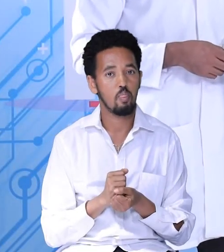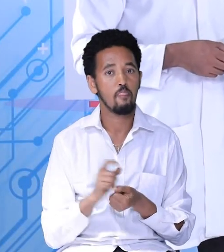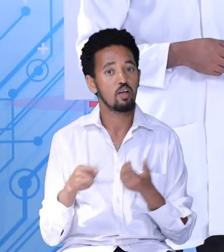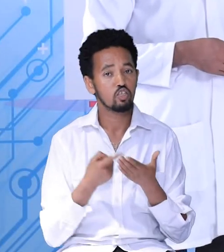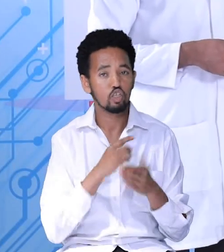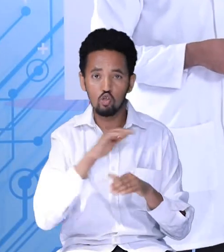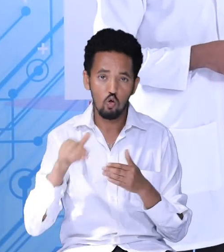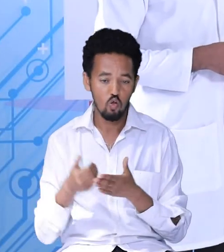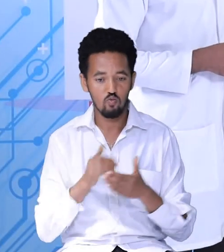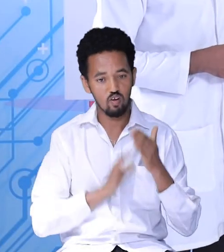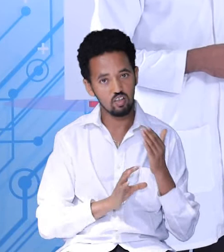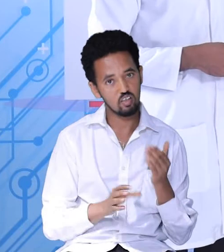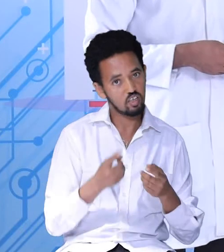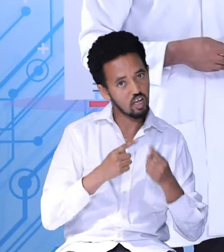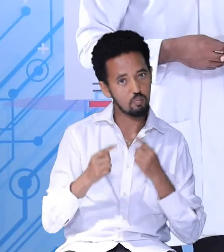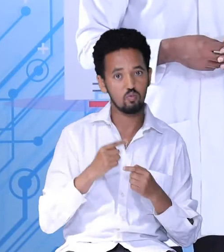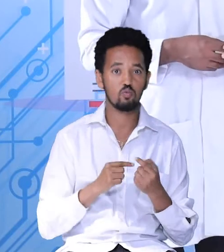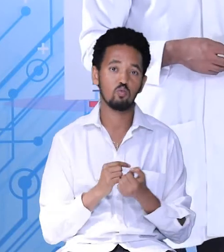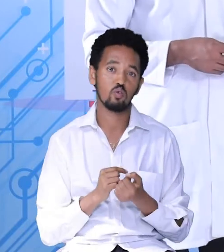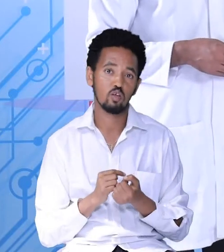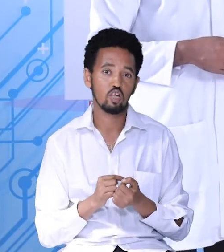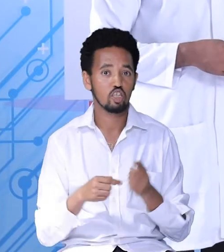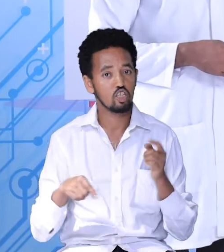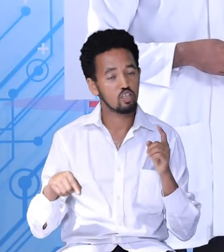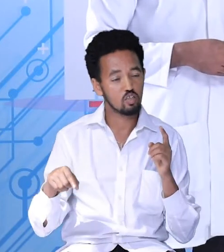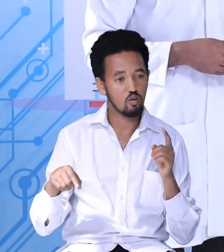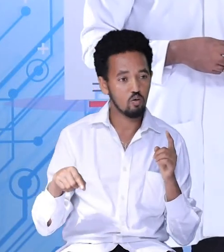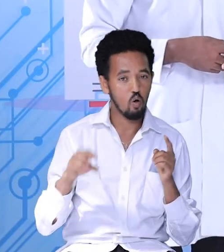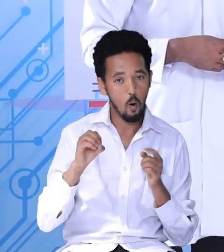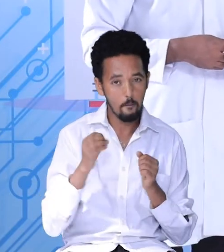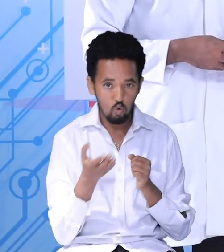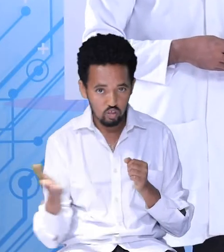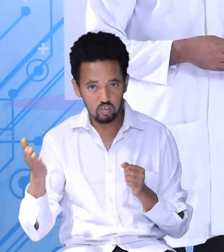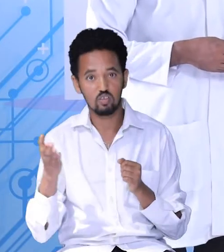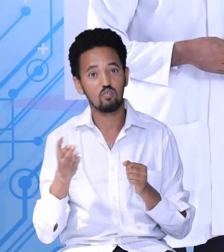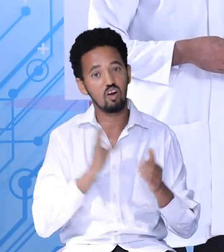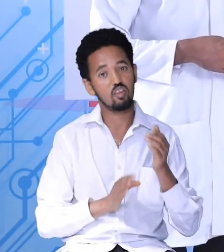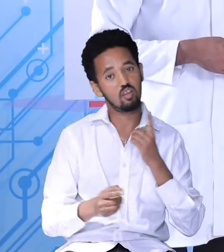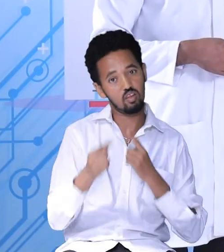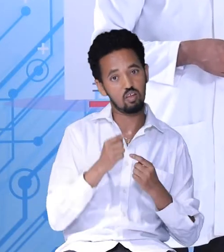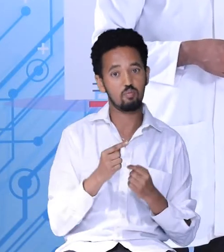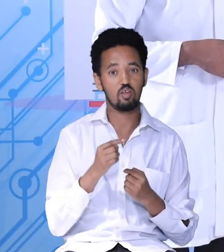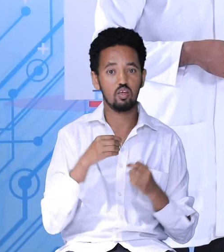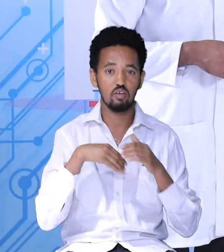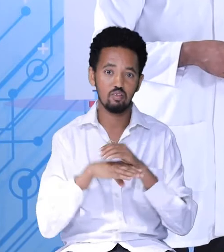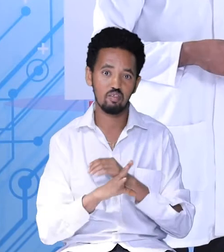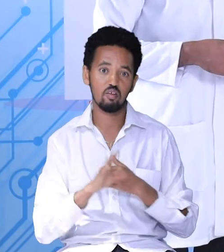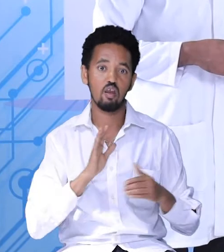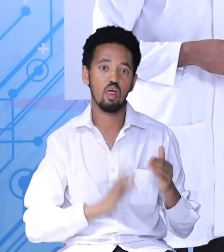this is all about the fertility, and let's we come to the opposite of fertility, which is death.